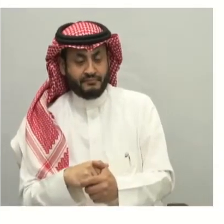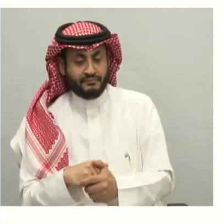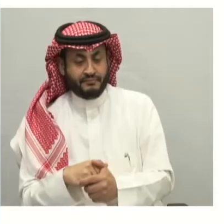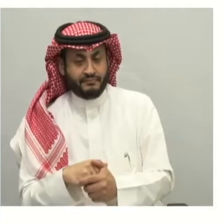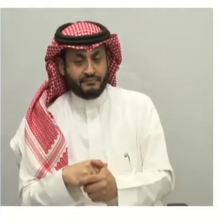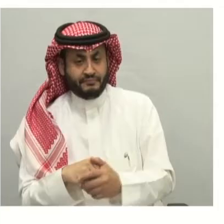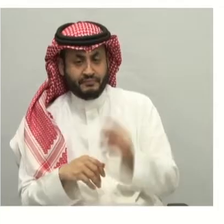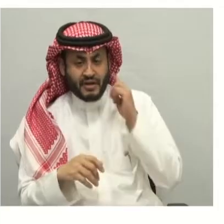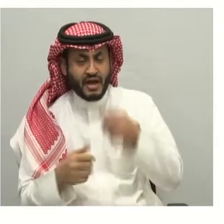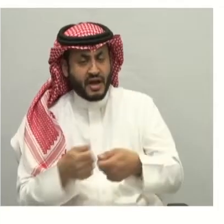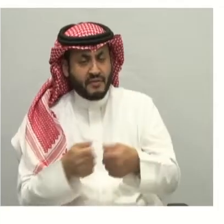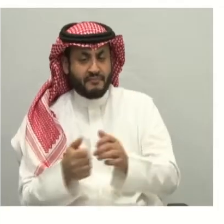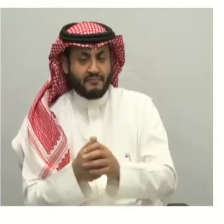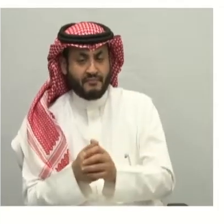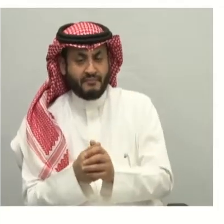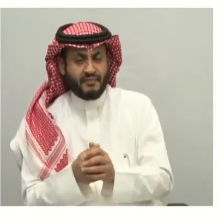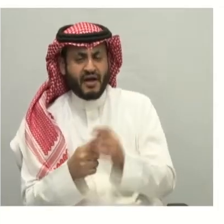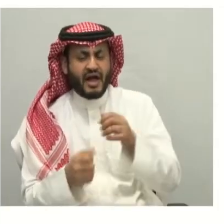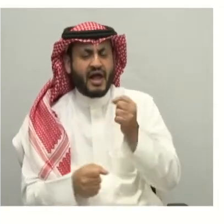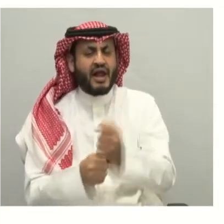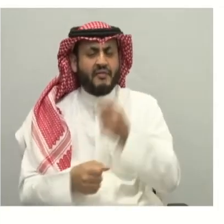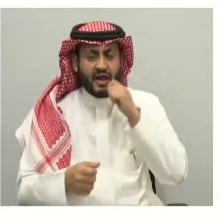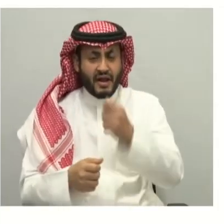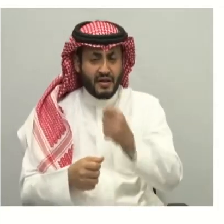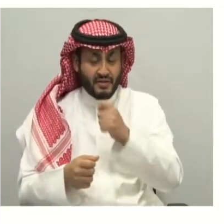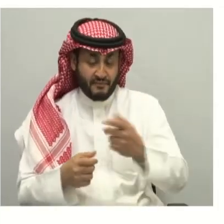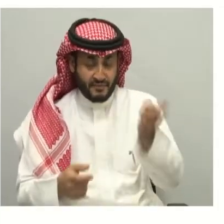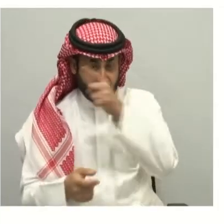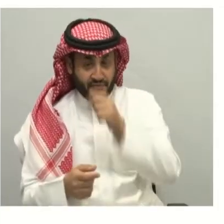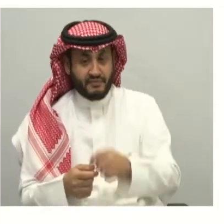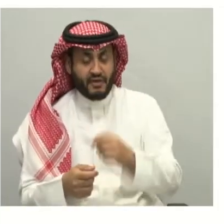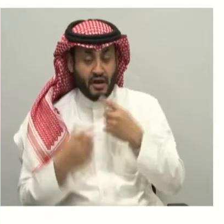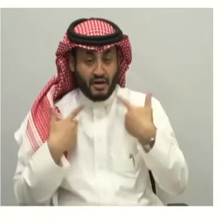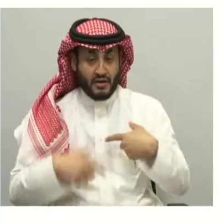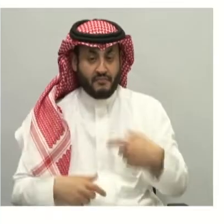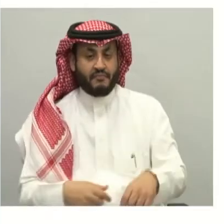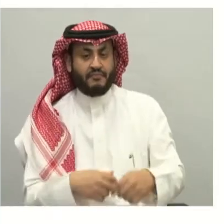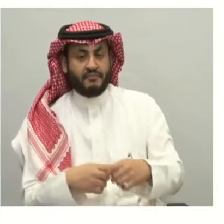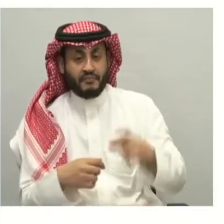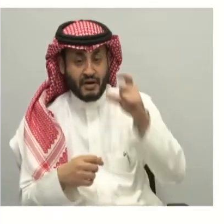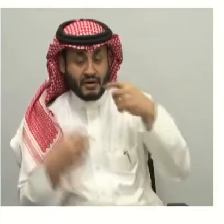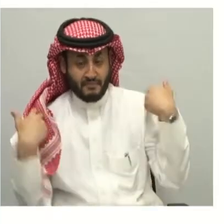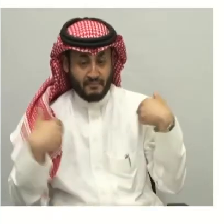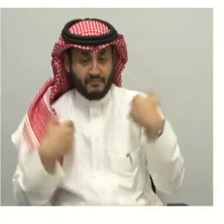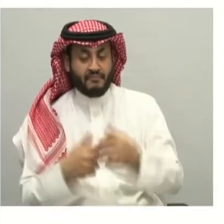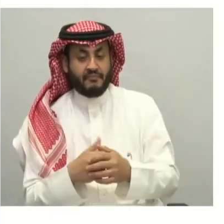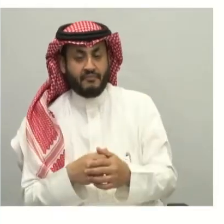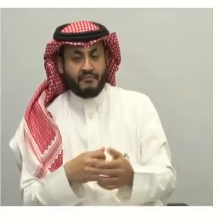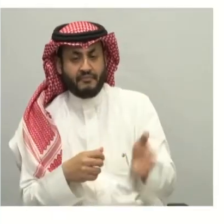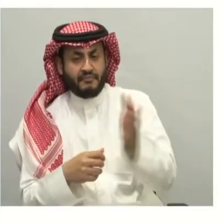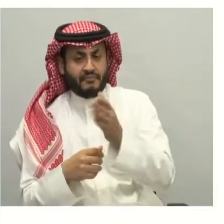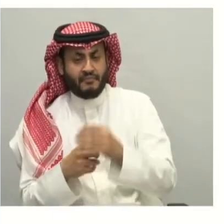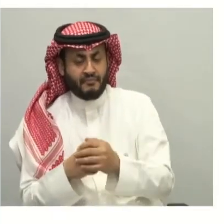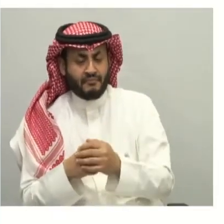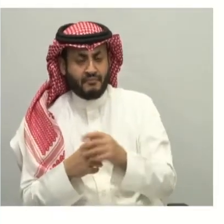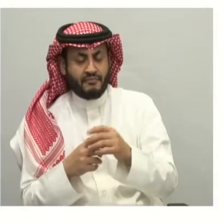I'm going to go to the mall. I have a job interview and I need a new suit, a white or blue shirt, and a plain tie. I'm going to buy a dark gray or